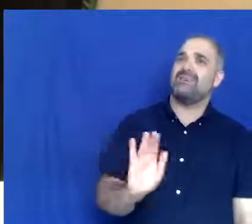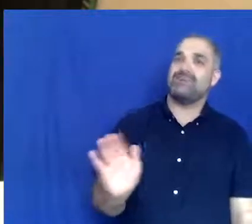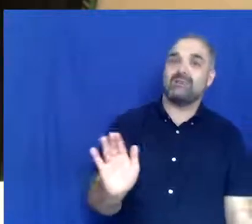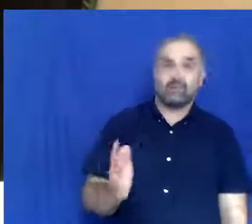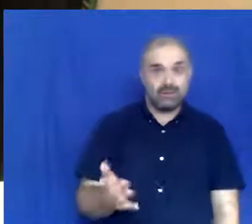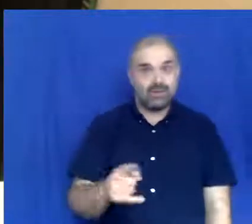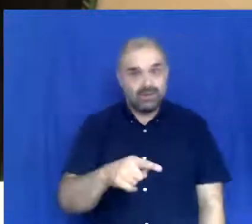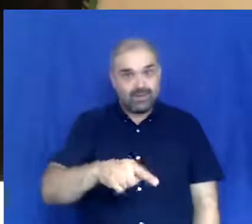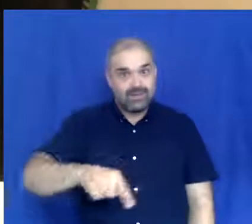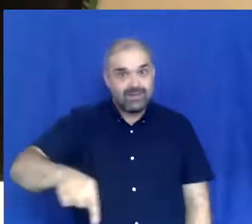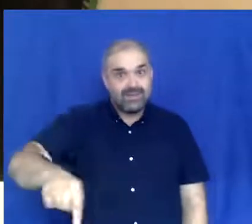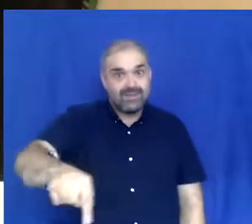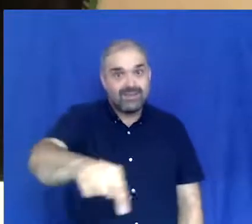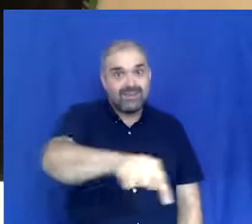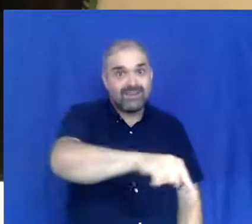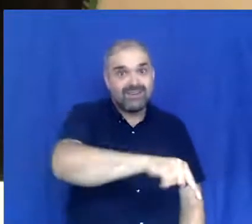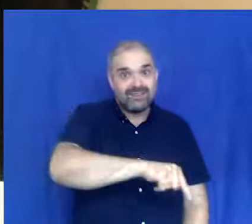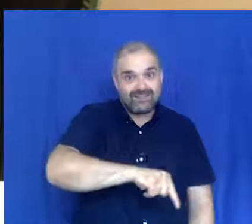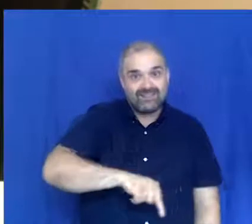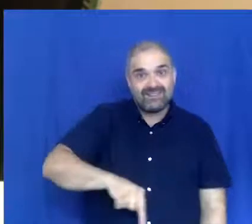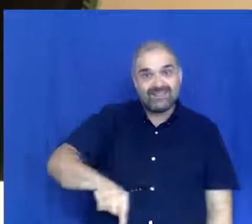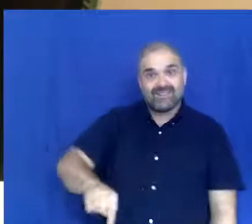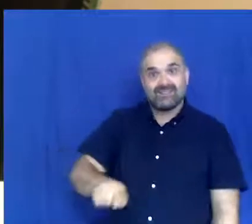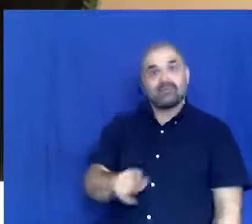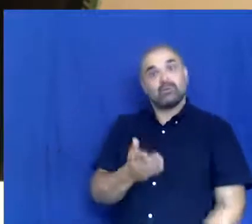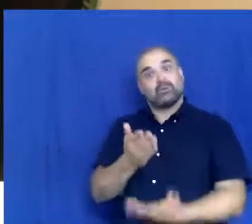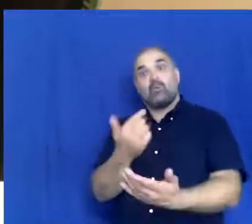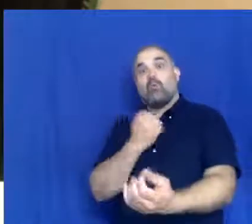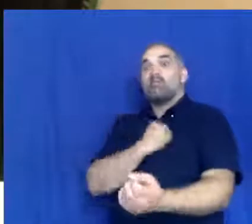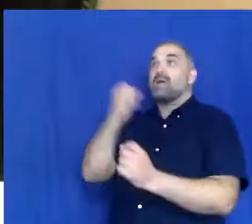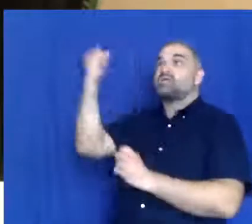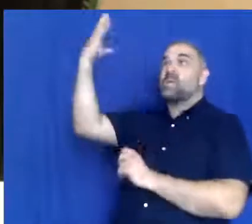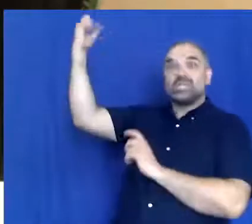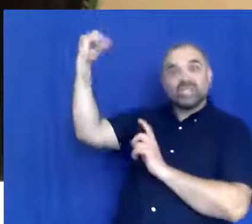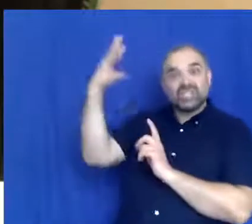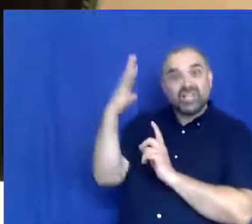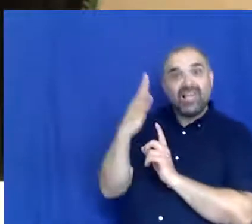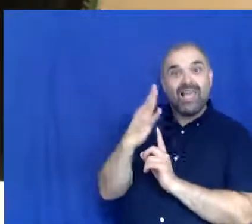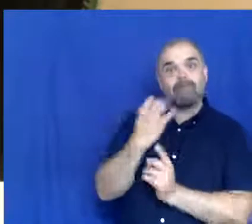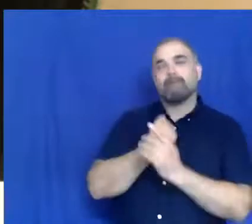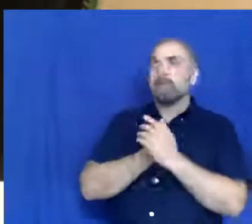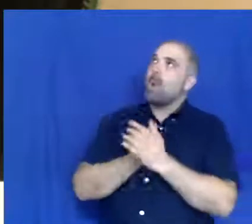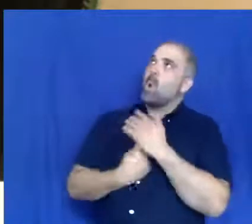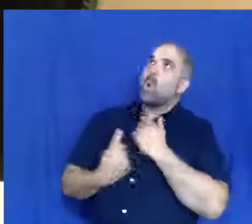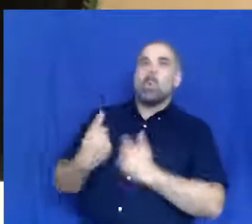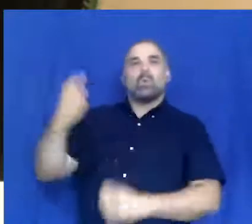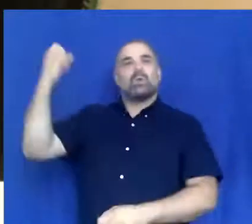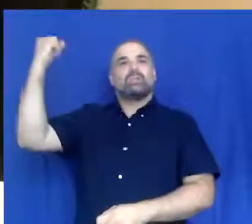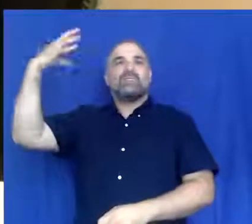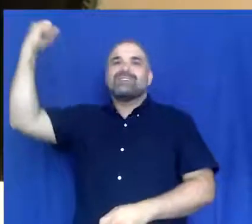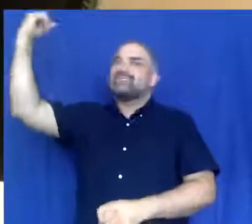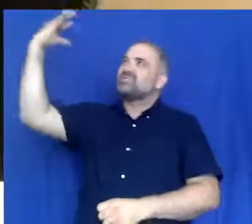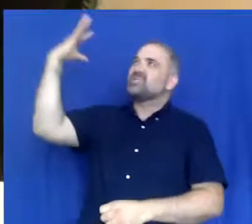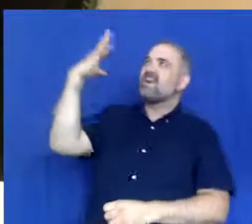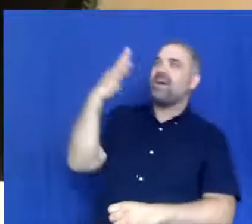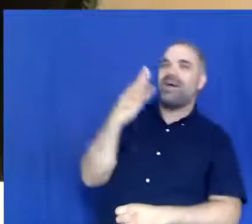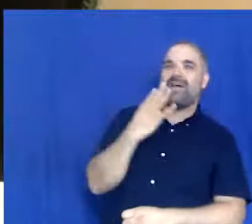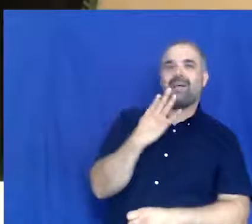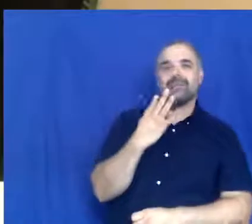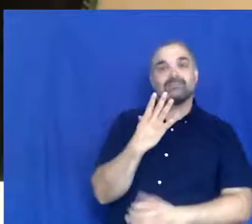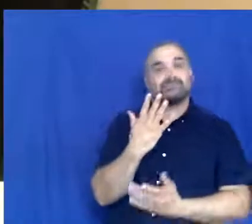sunshine away. You are my sunshine, my